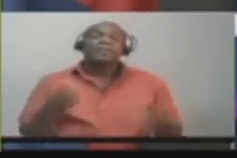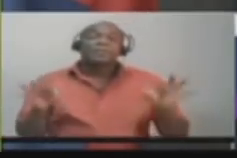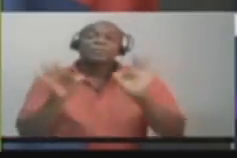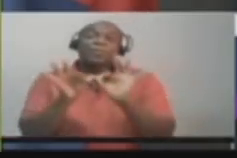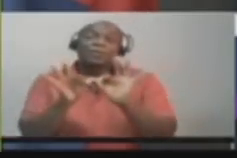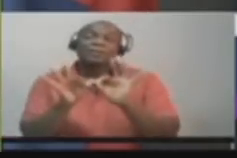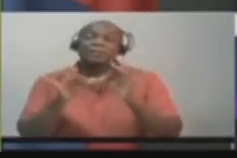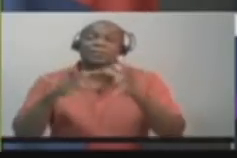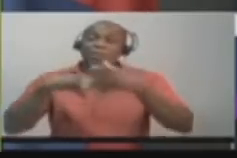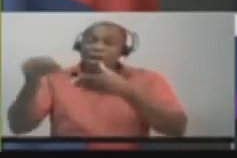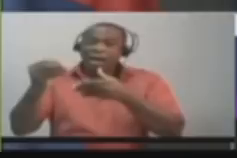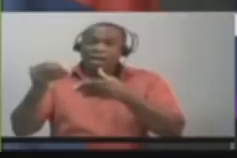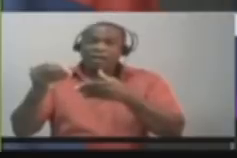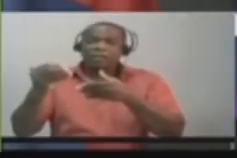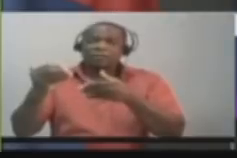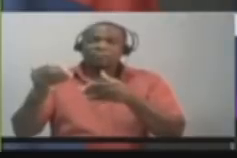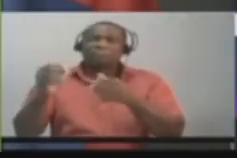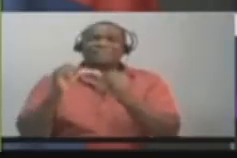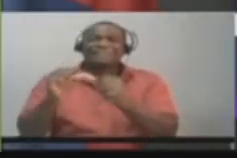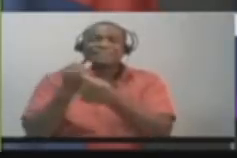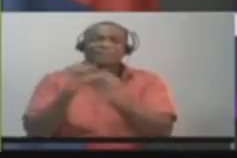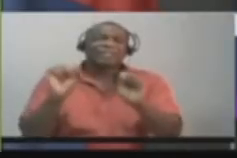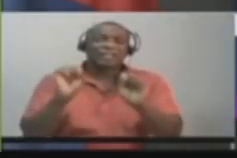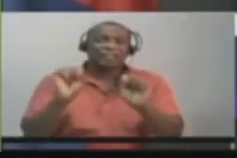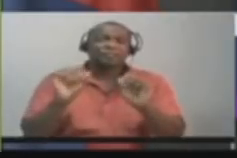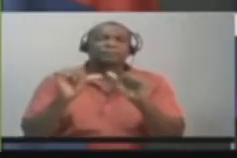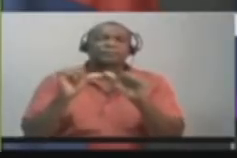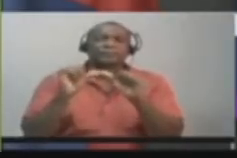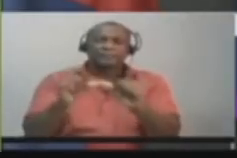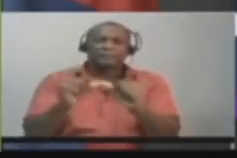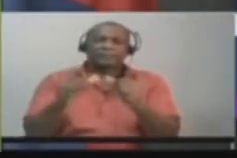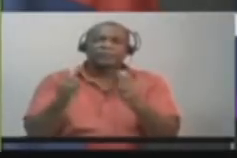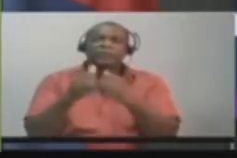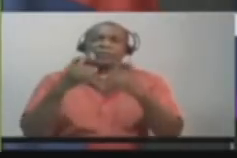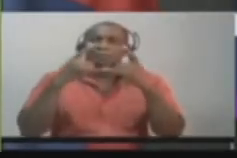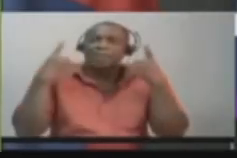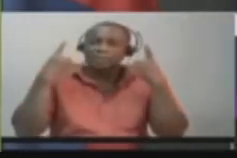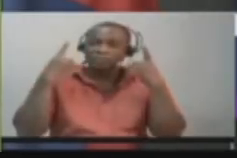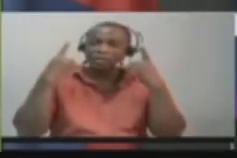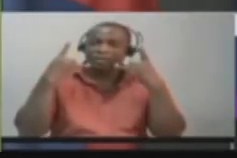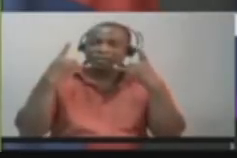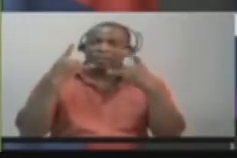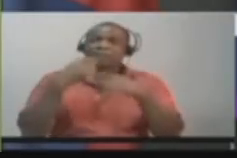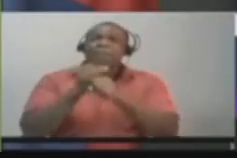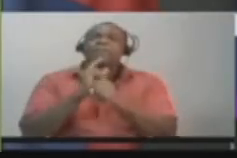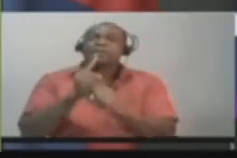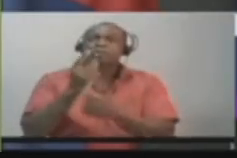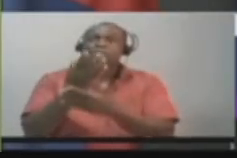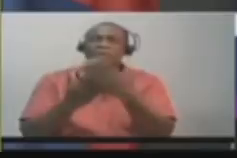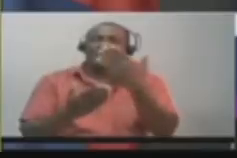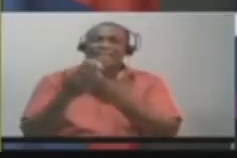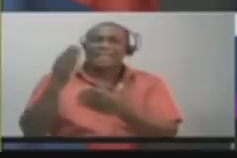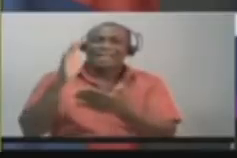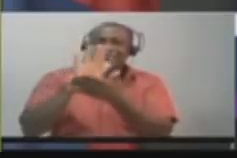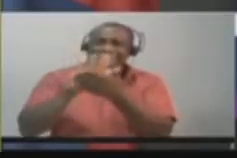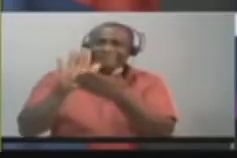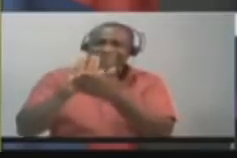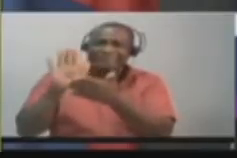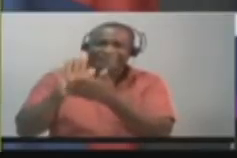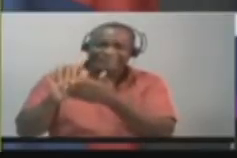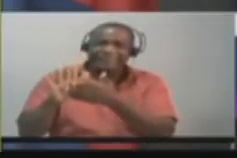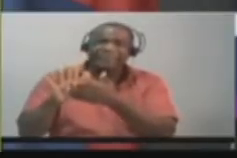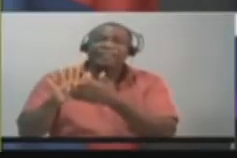that the mask wearing, ensure that the clean hands, ensure that you keep that distance. That is an